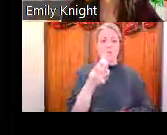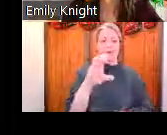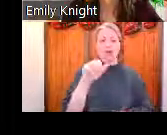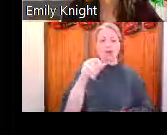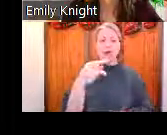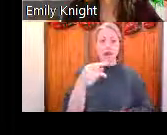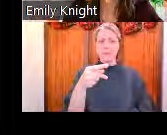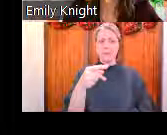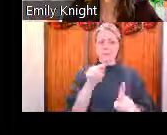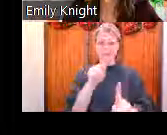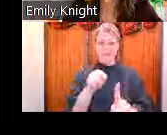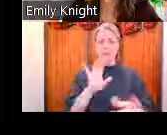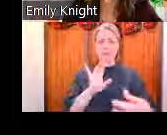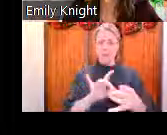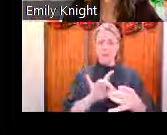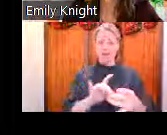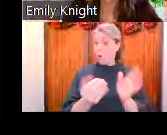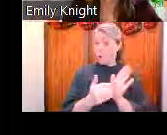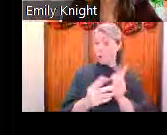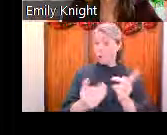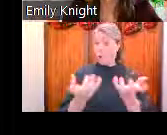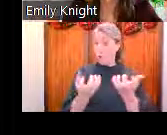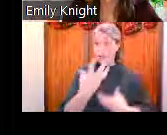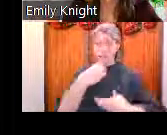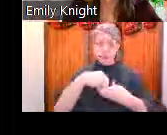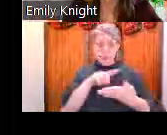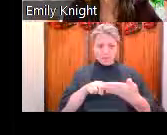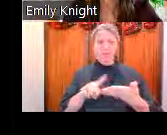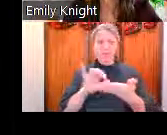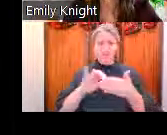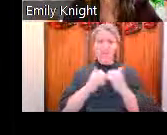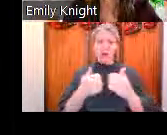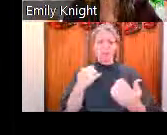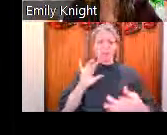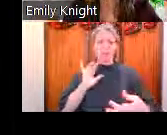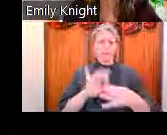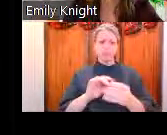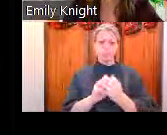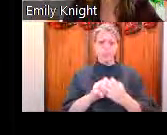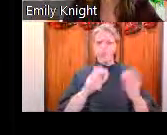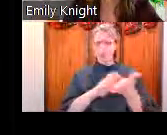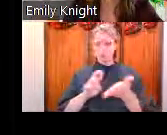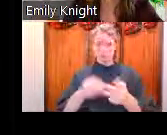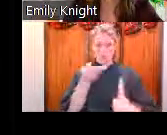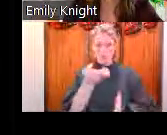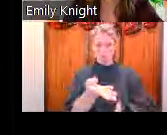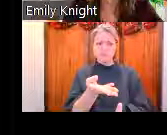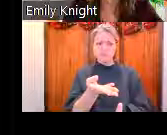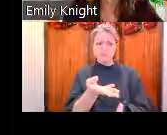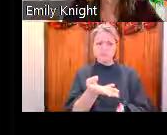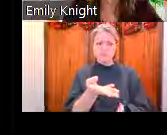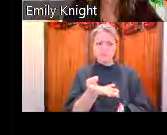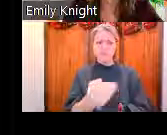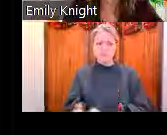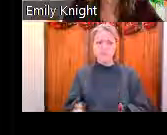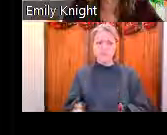And a frequent question is how people can get involved. So if you are interested in getting involved in research, we do maintain a